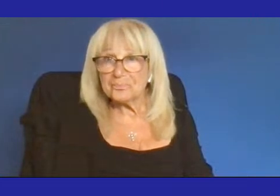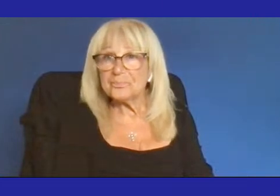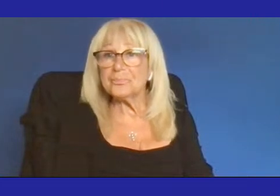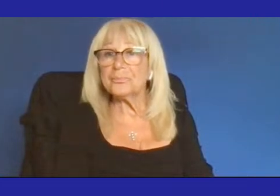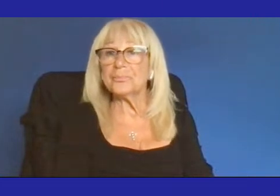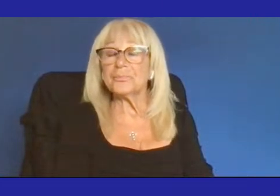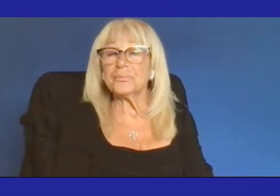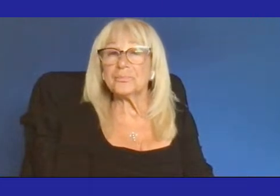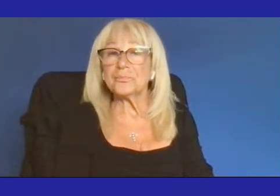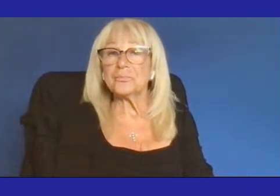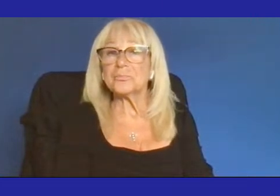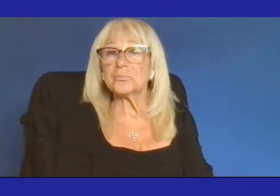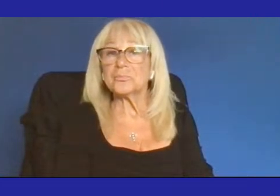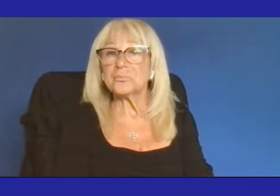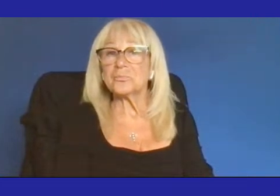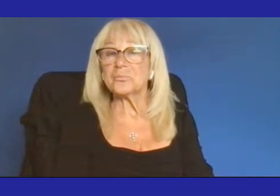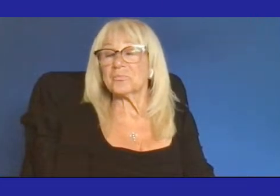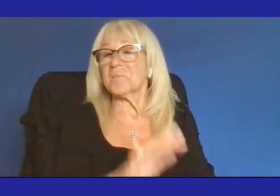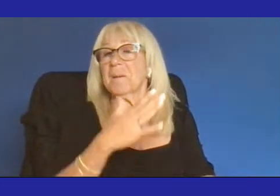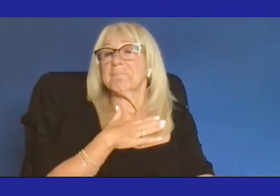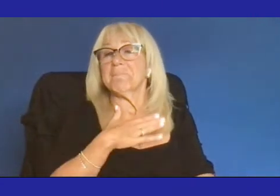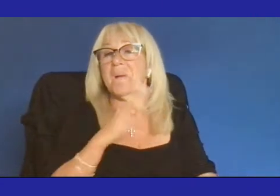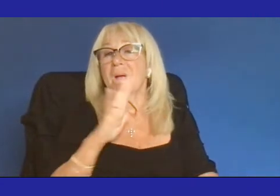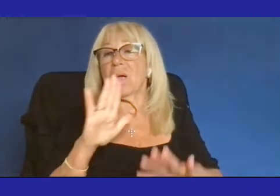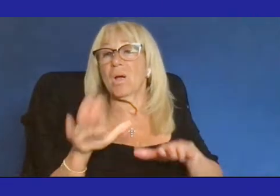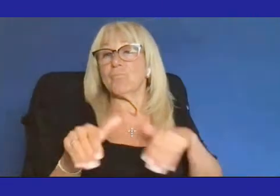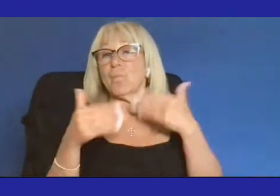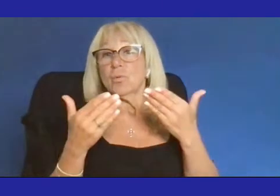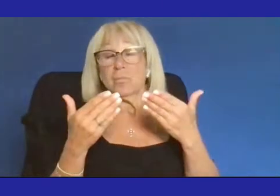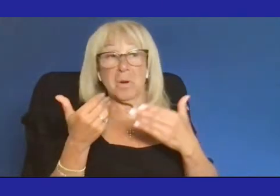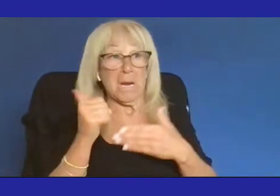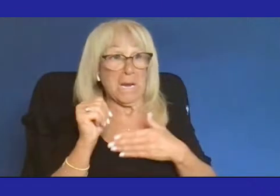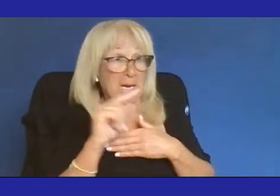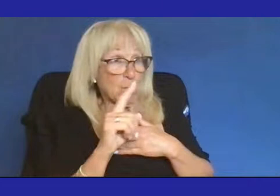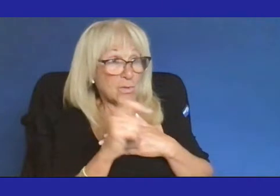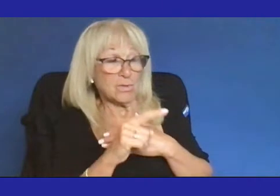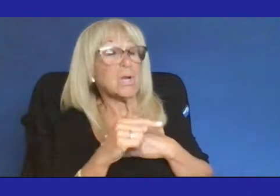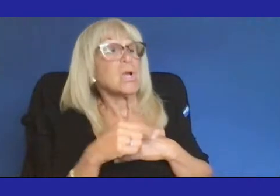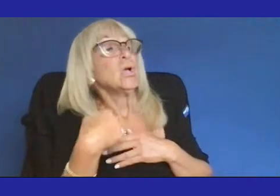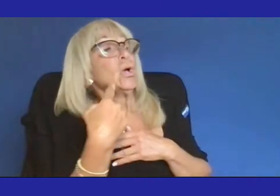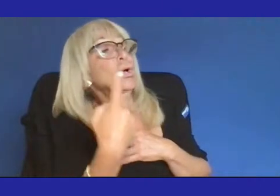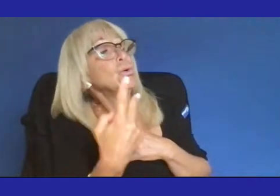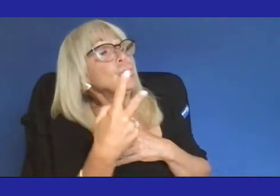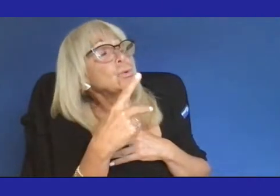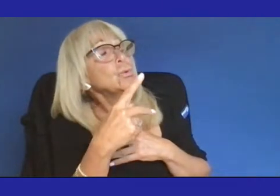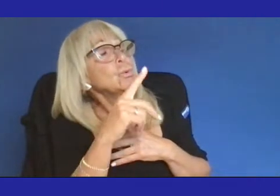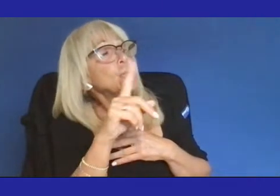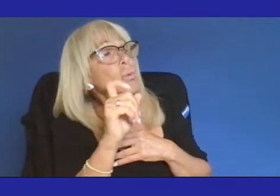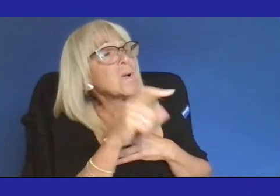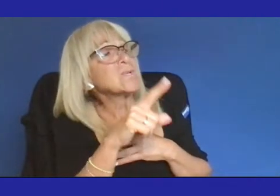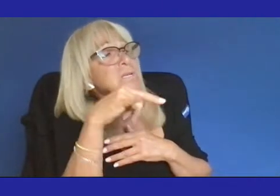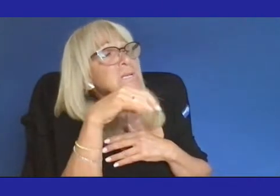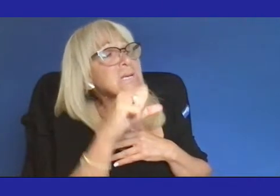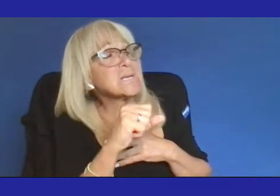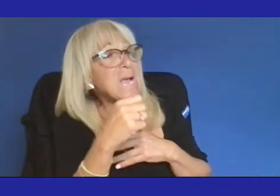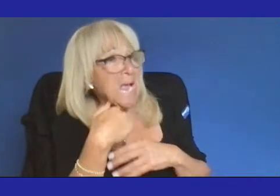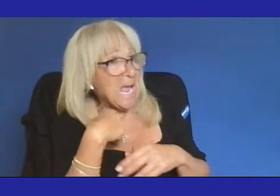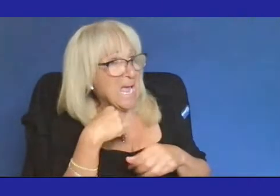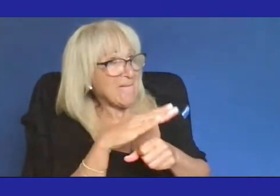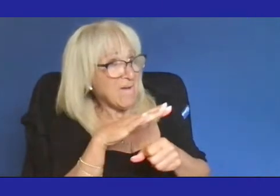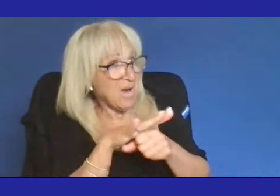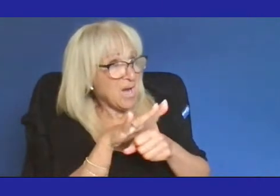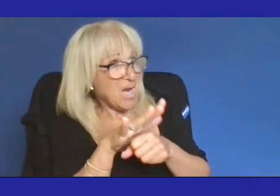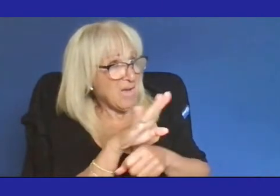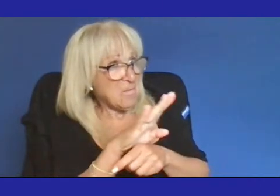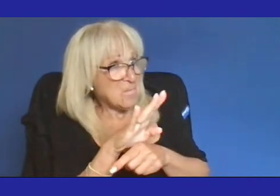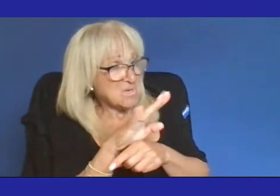That concludes my proposal. Thank you so much. Any questions? Just 2 quick questions. There's enough business generated, so it's worth their